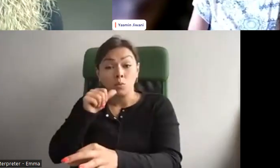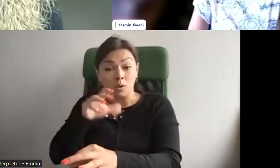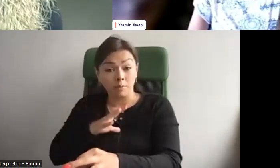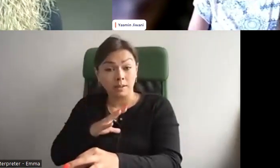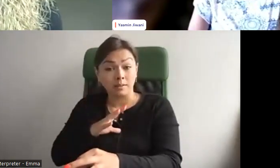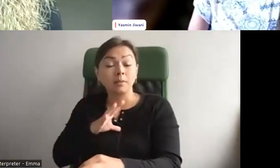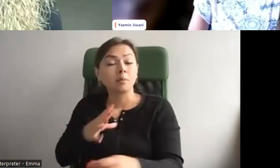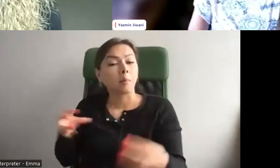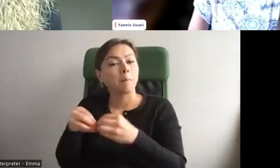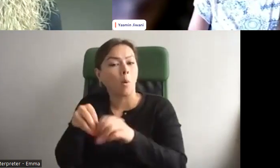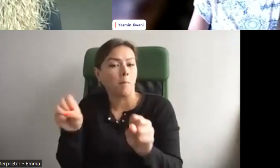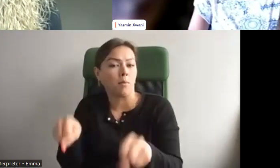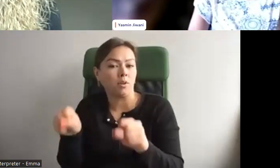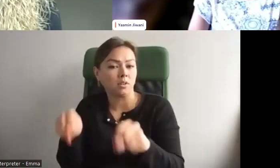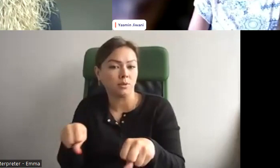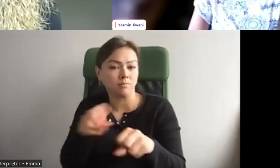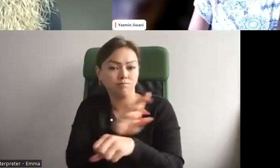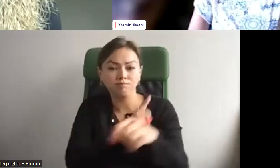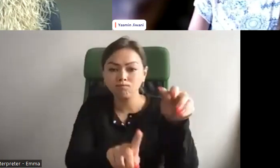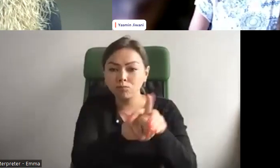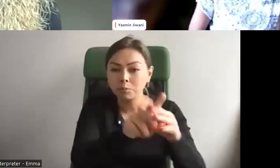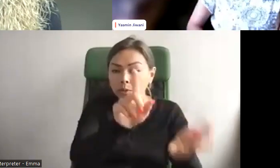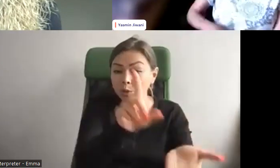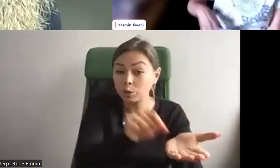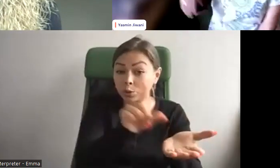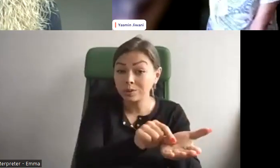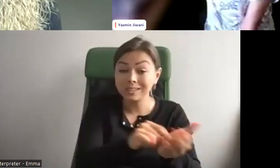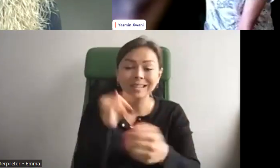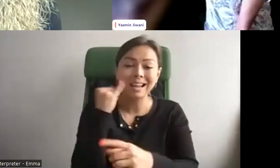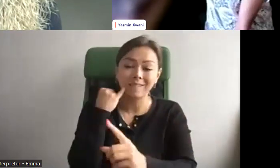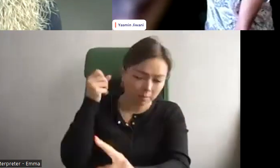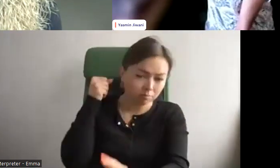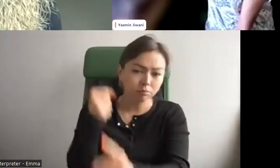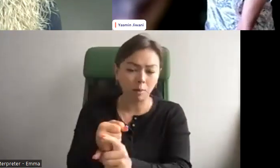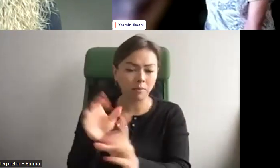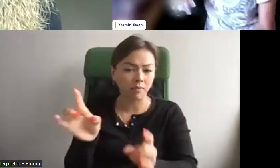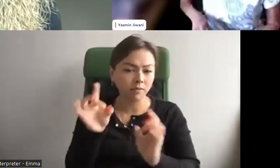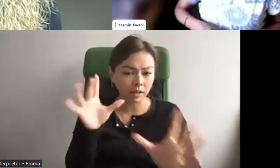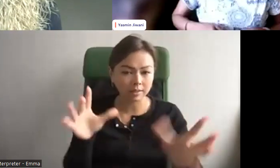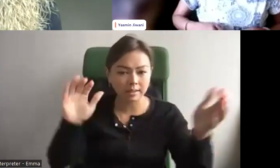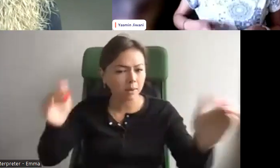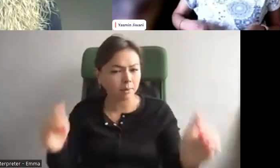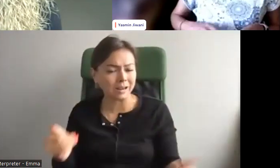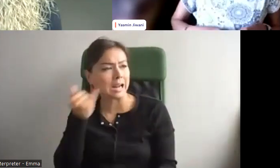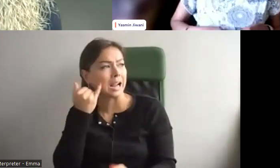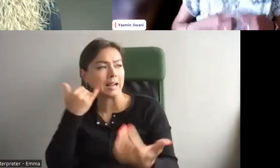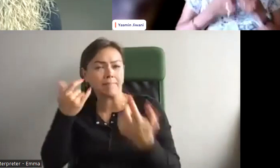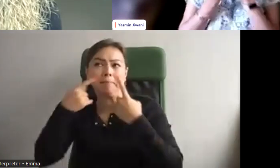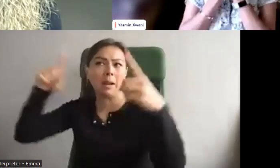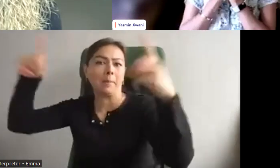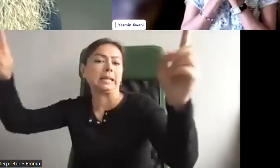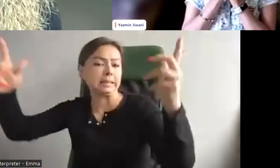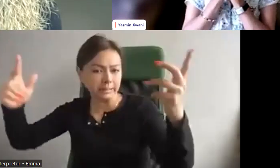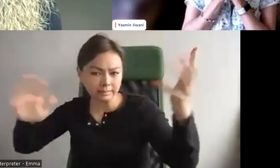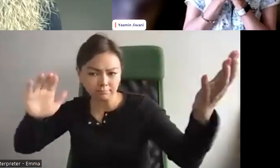in any other capacity. I think that may have changed in the last 20 or so years. But